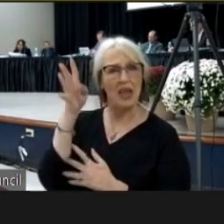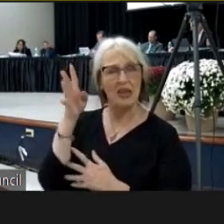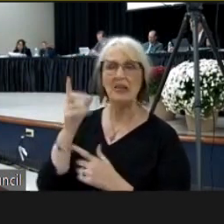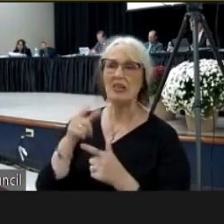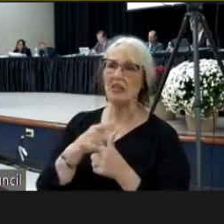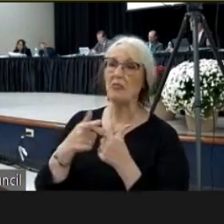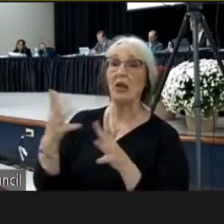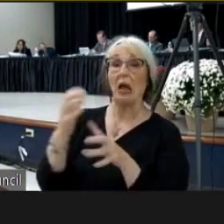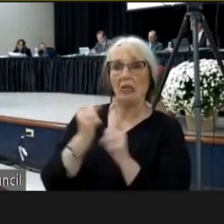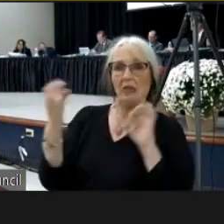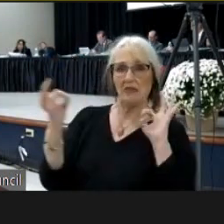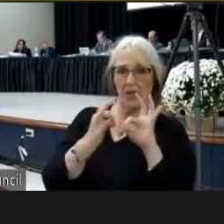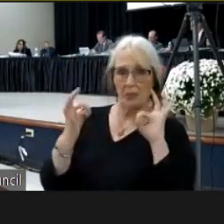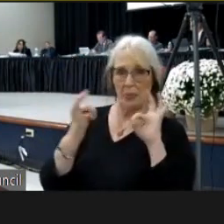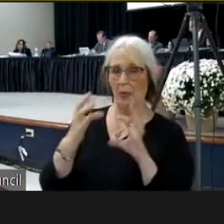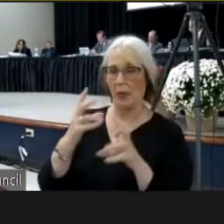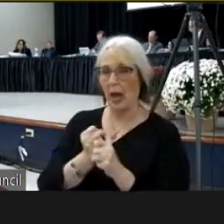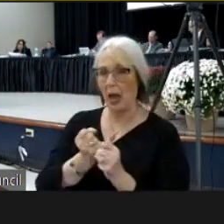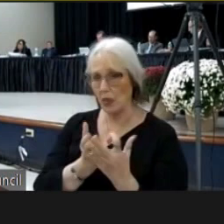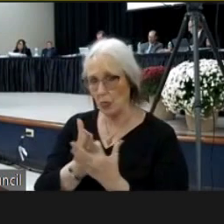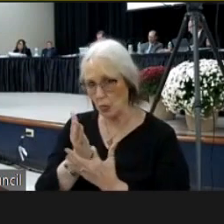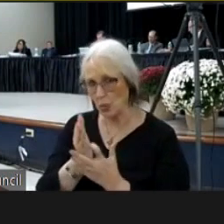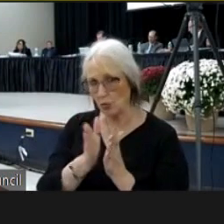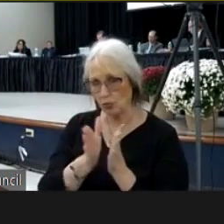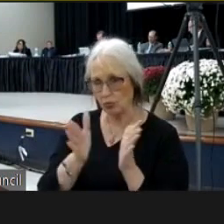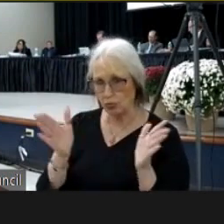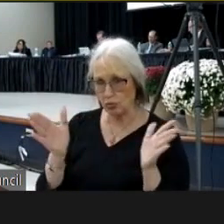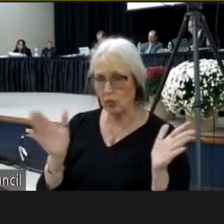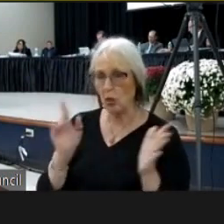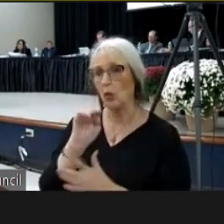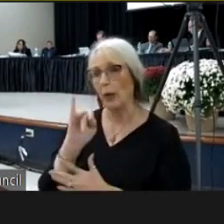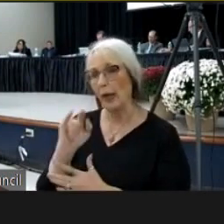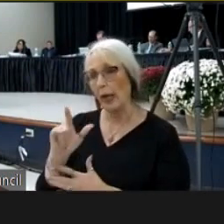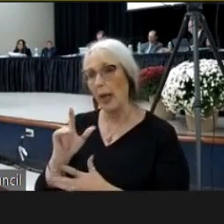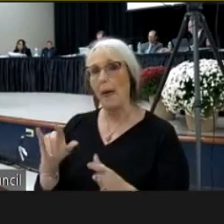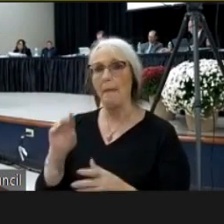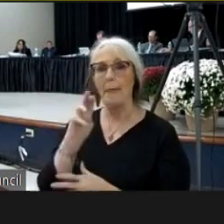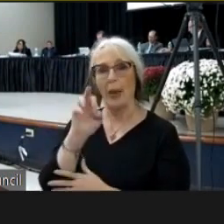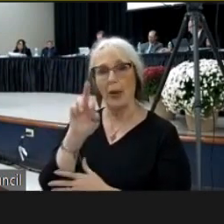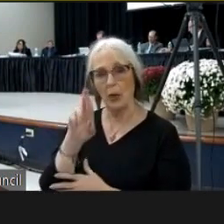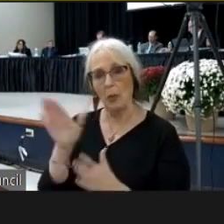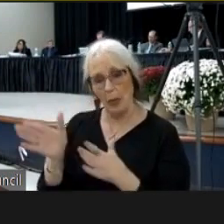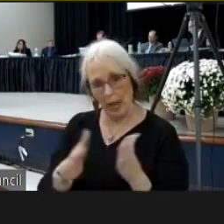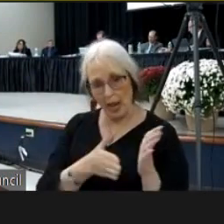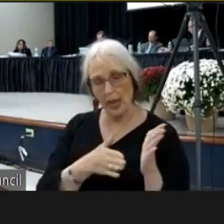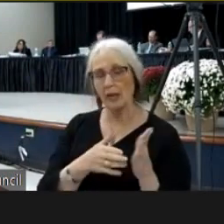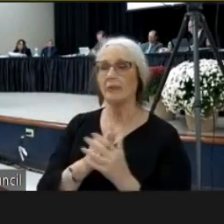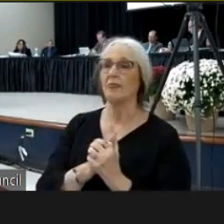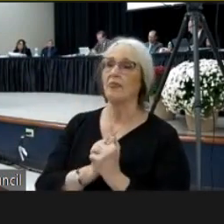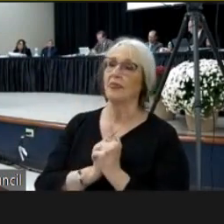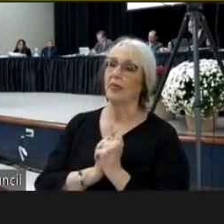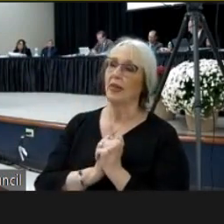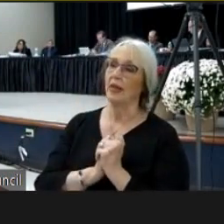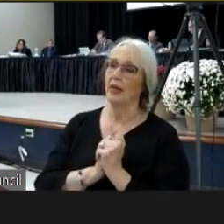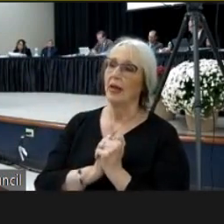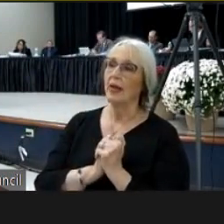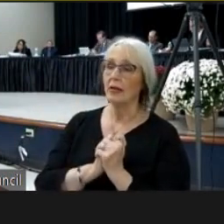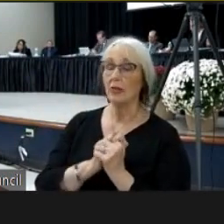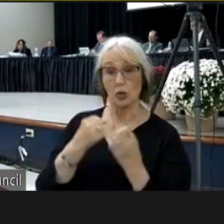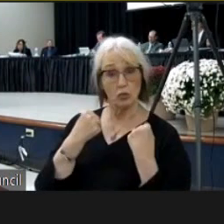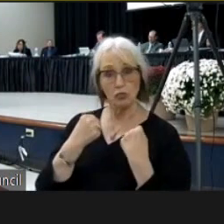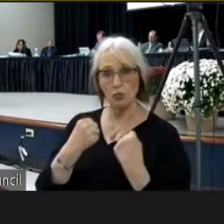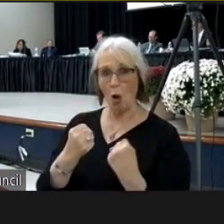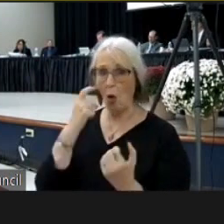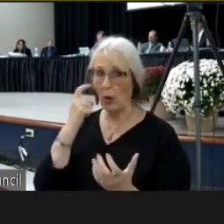received through the citywide trails master planning process that we're capping this year, there is a strong